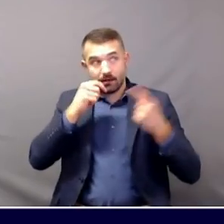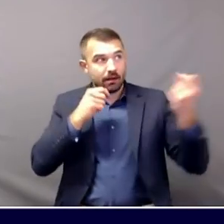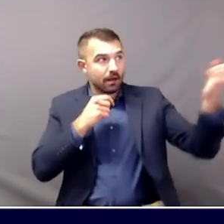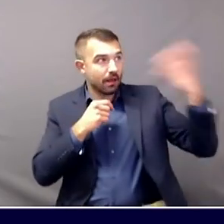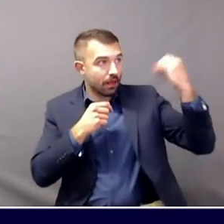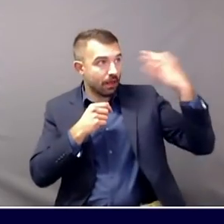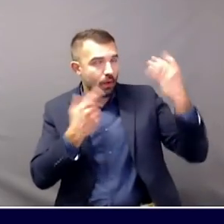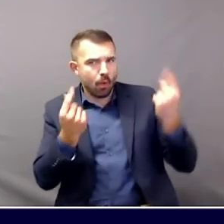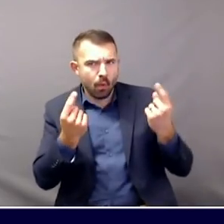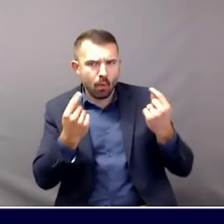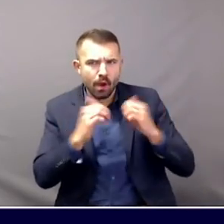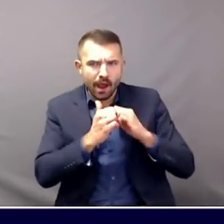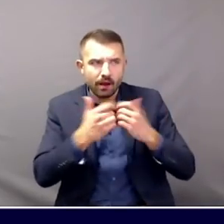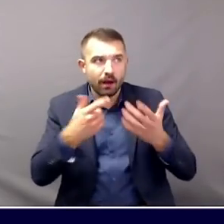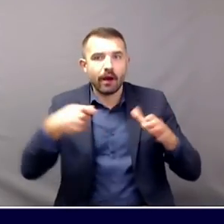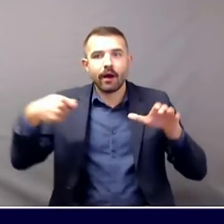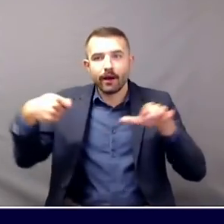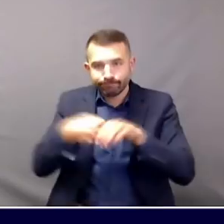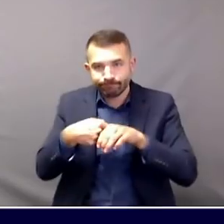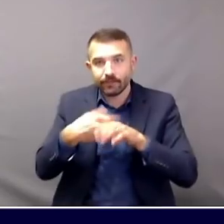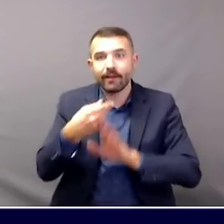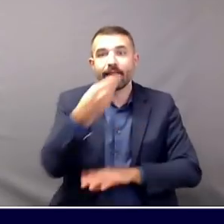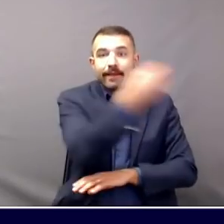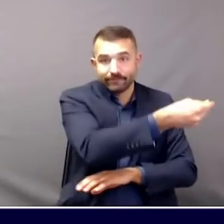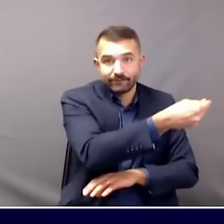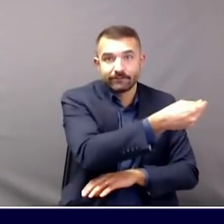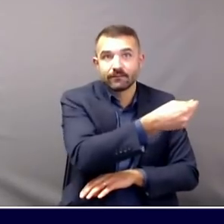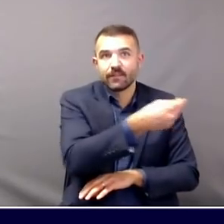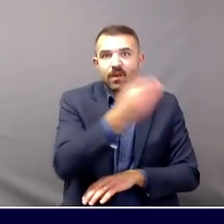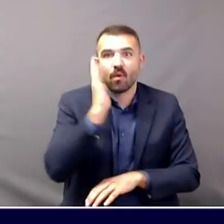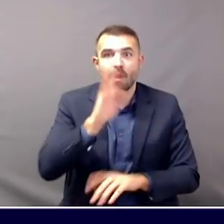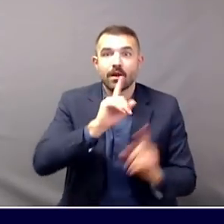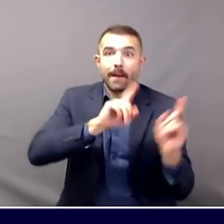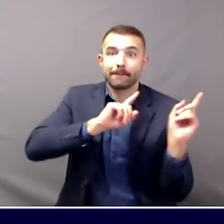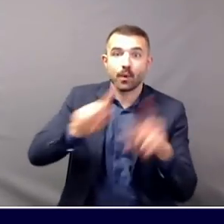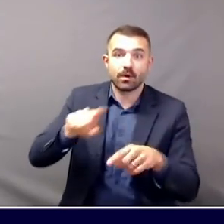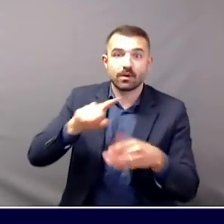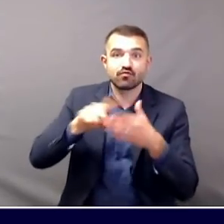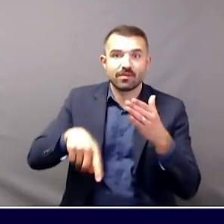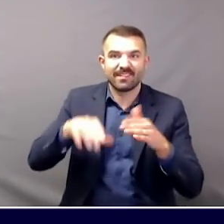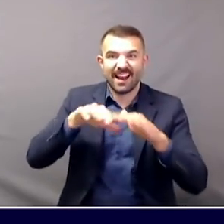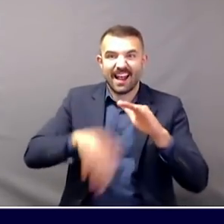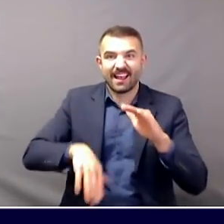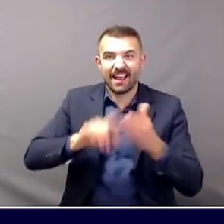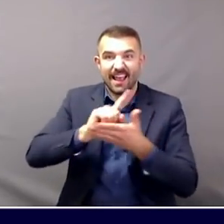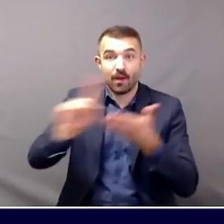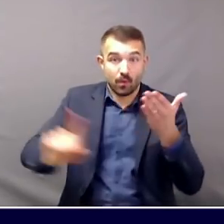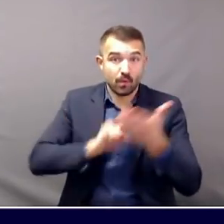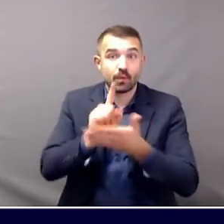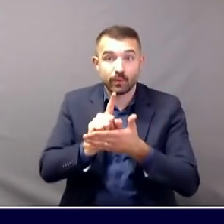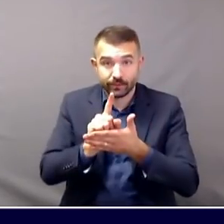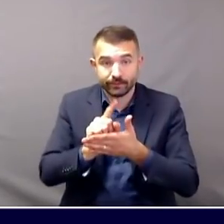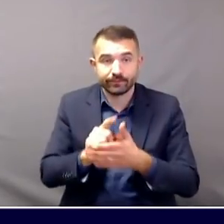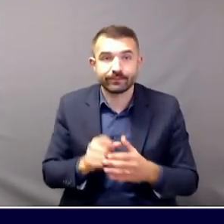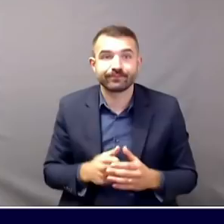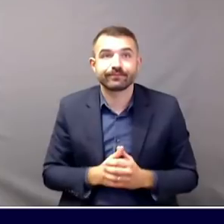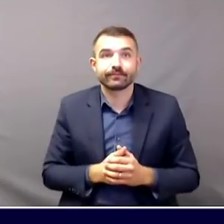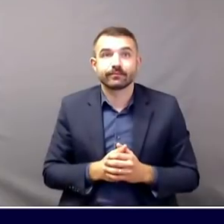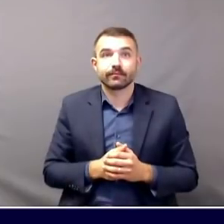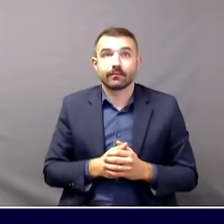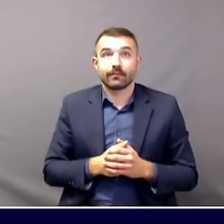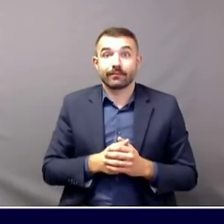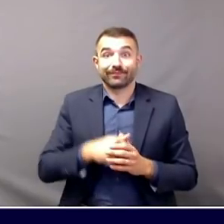Testing is available through the department's partnership with Walgreens to administer up to 300,000 antigen tests.